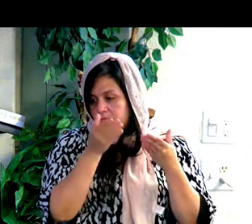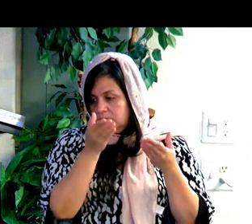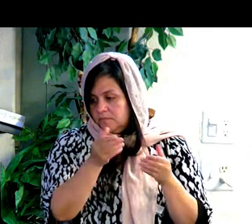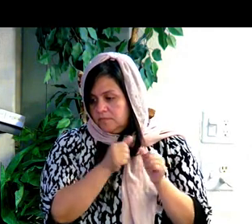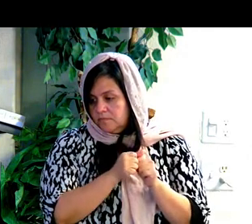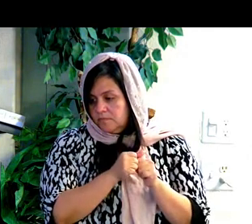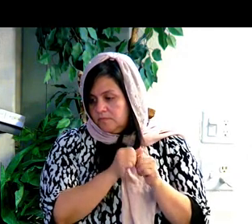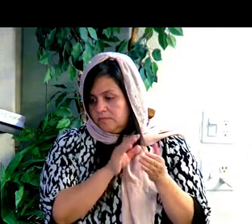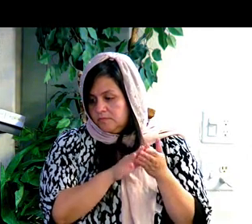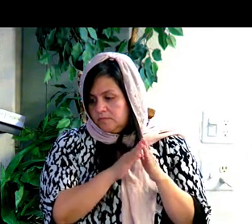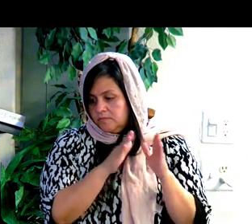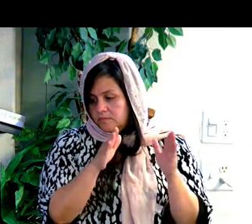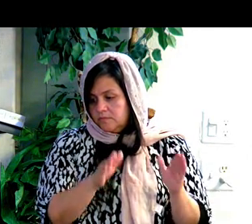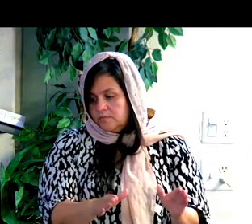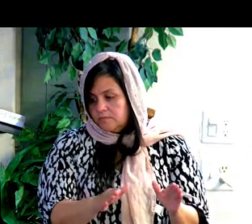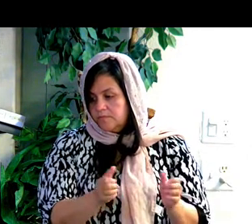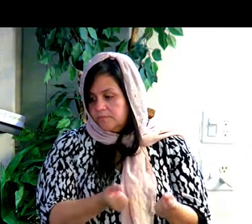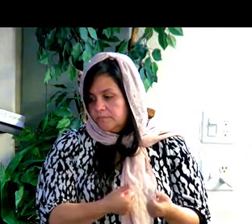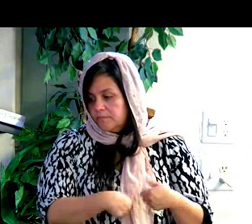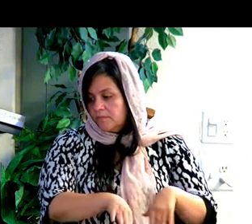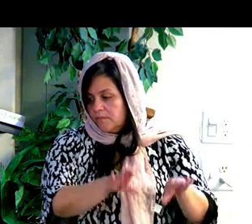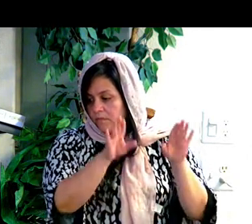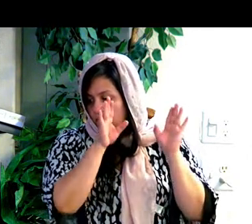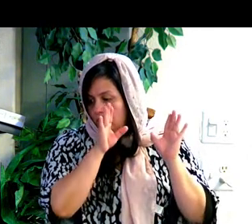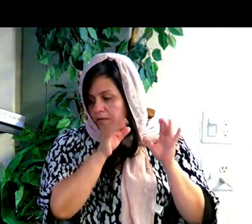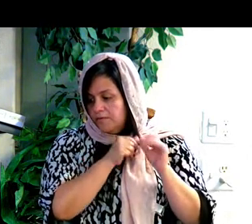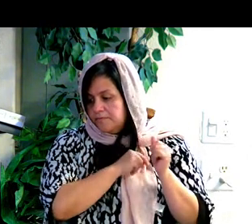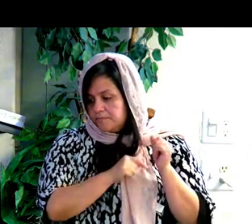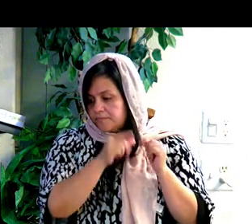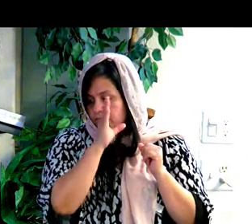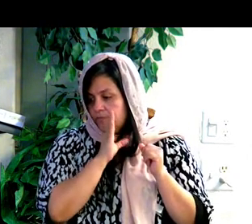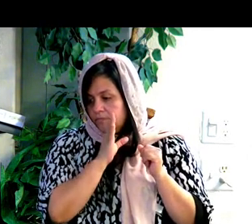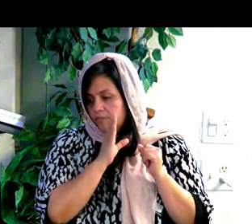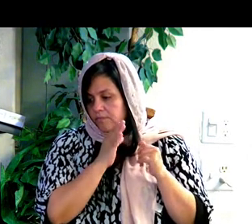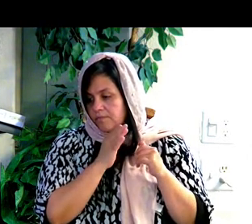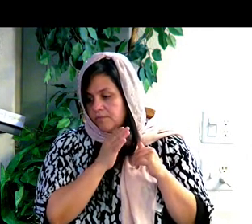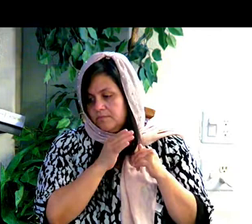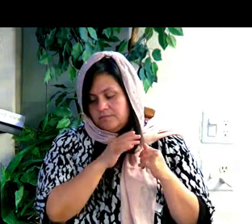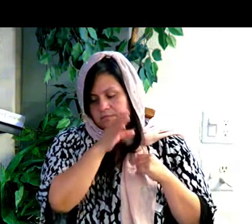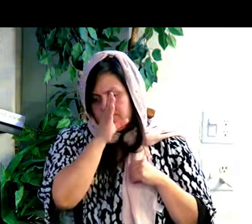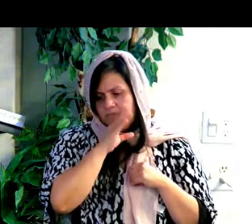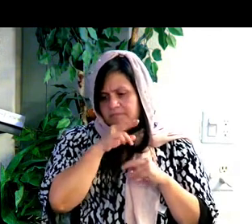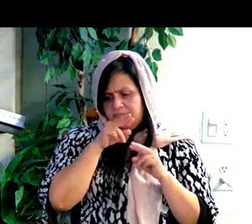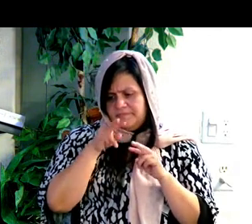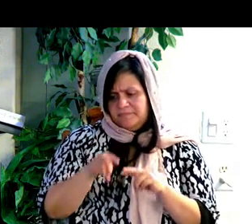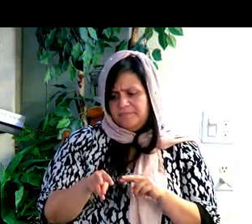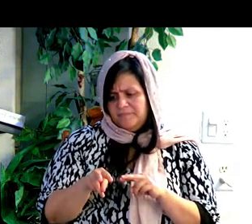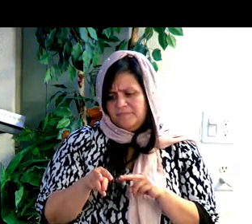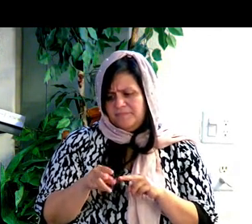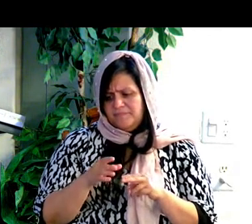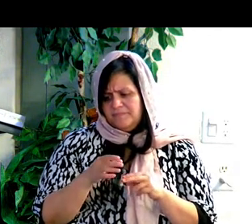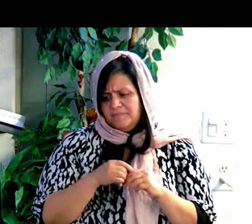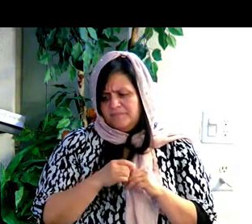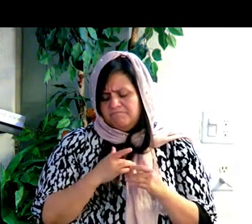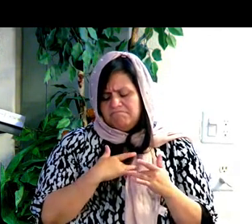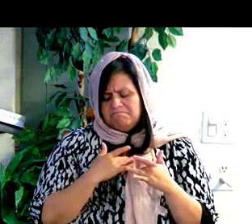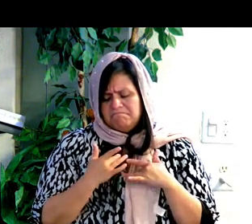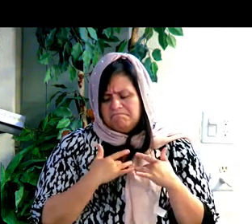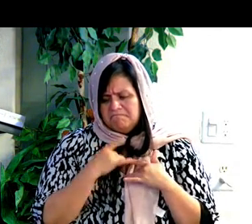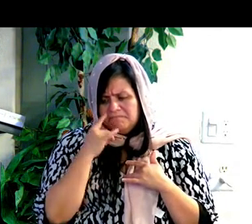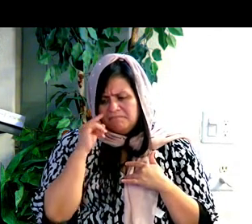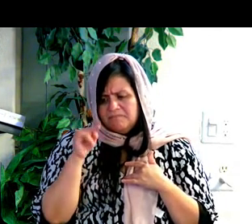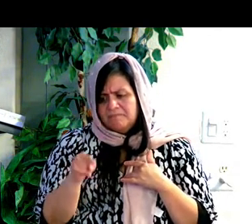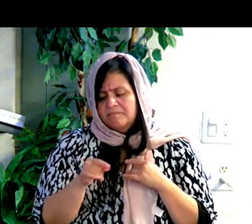this, Adonai took pity on the land and lifted the plague from Israel. Y ahí edificó David un altar al Señor y ofreció